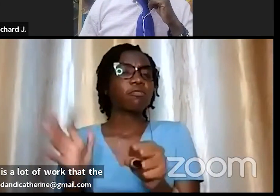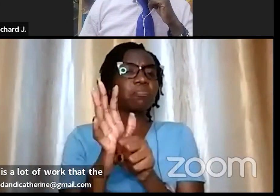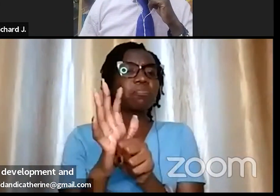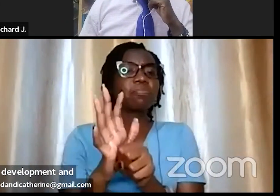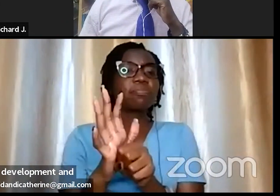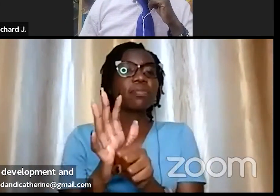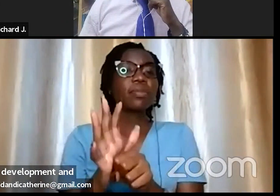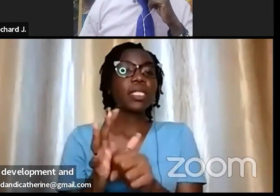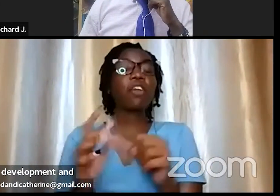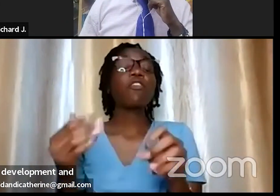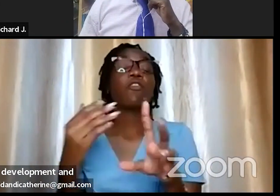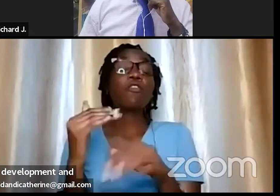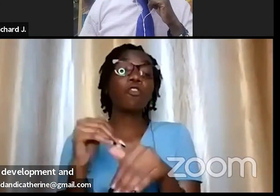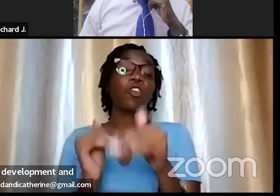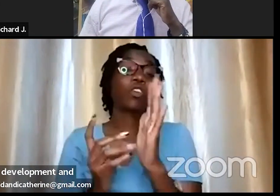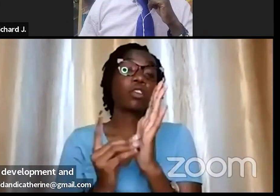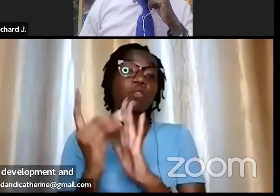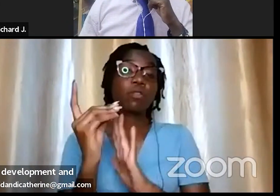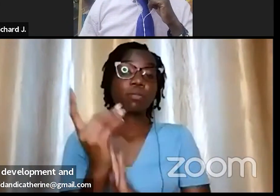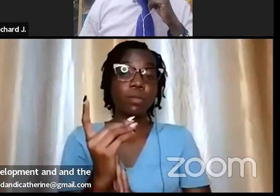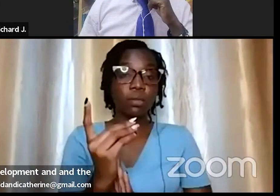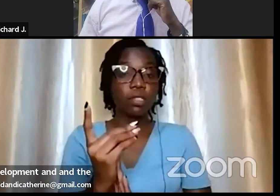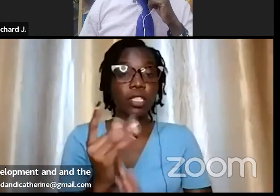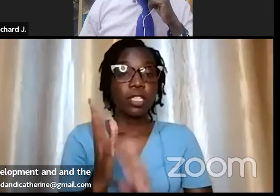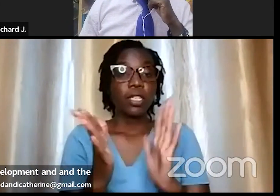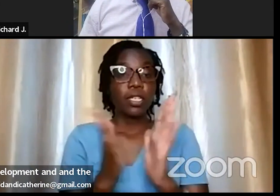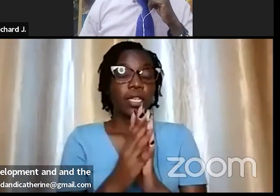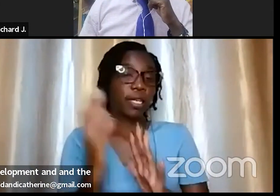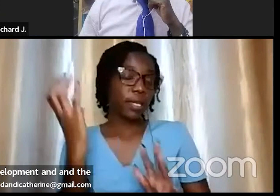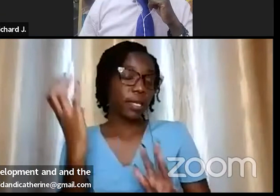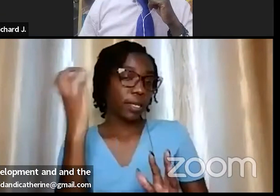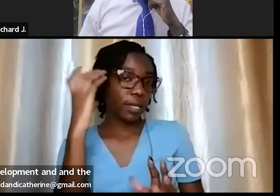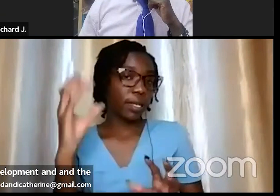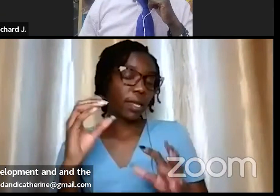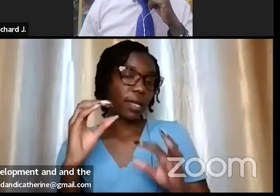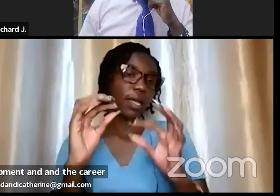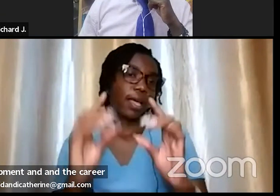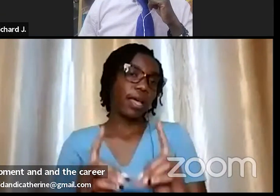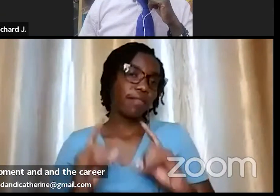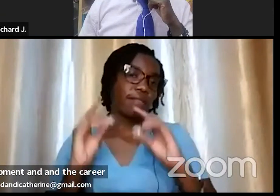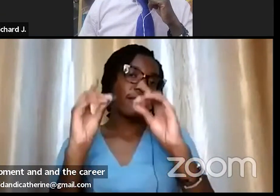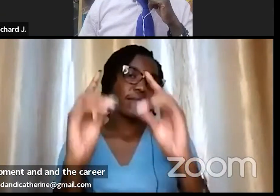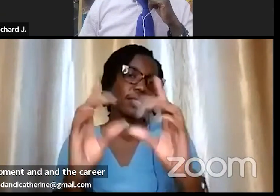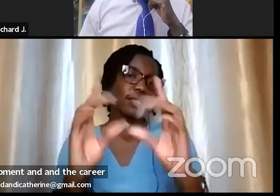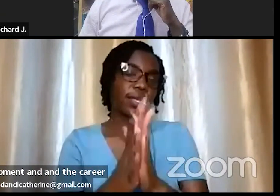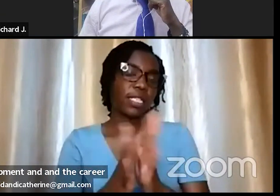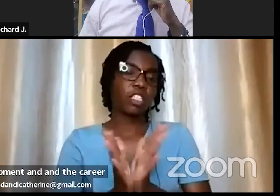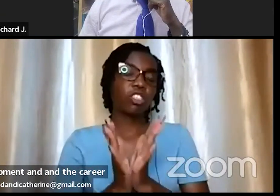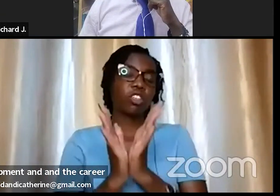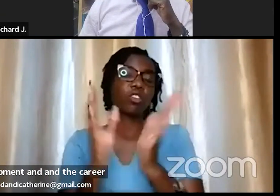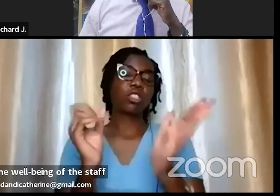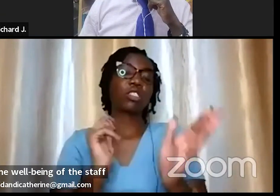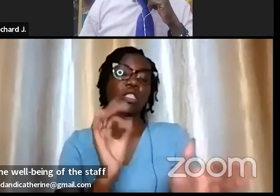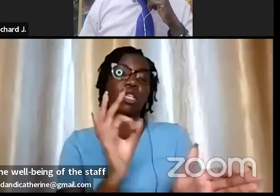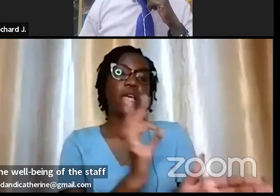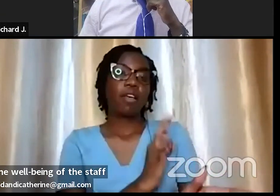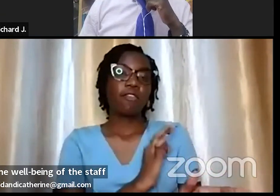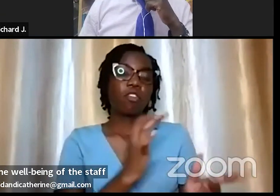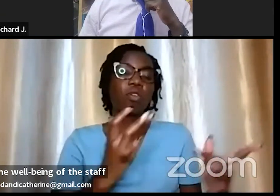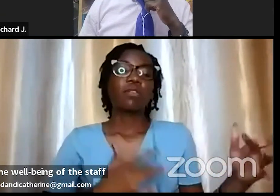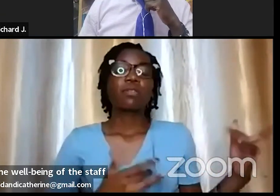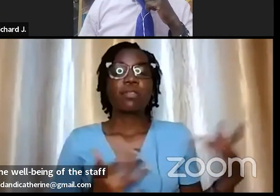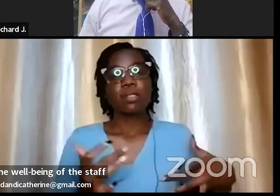and the career advancement and generally the well-being of the staff is concerned. But then that